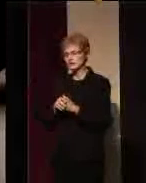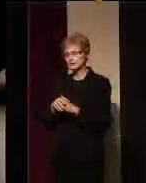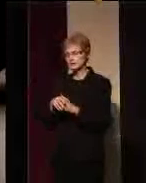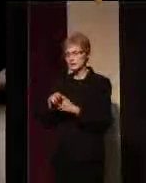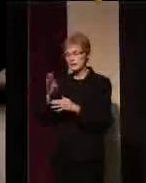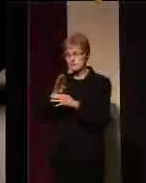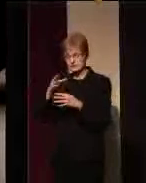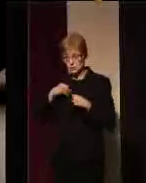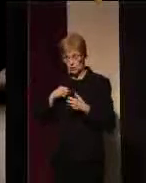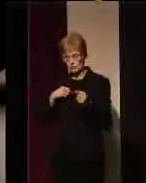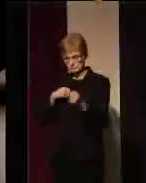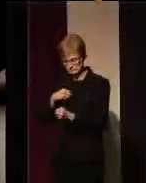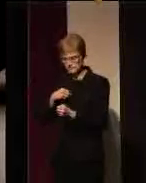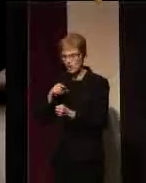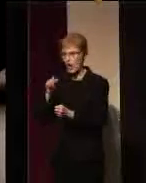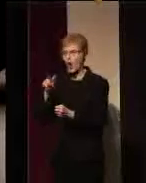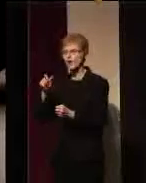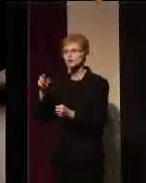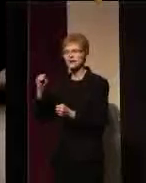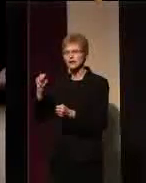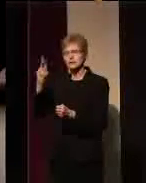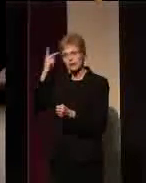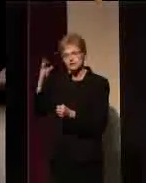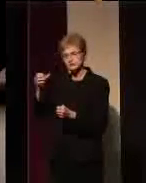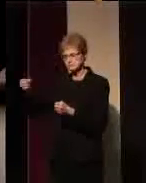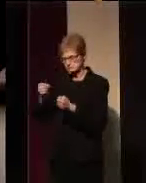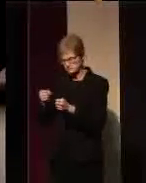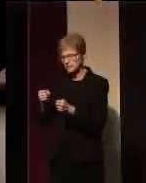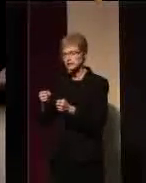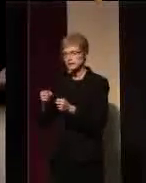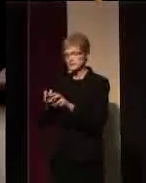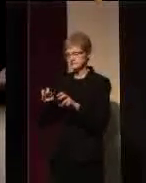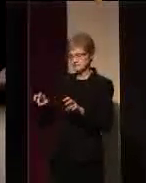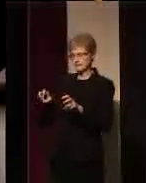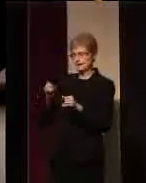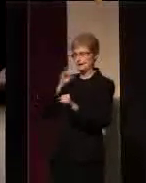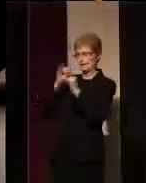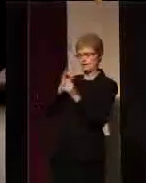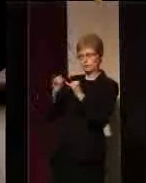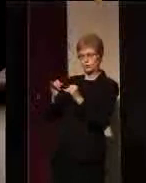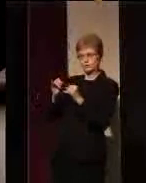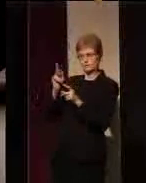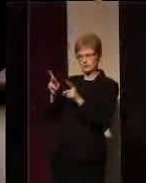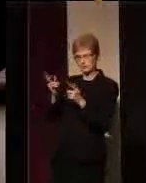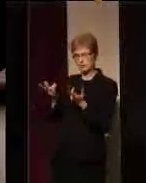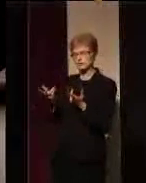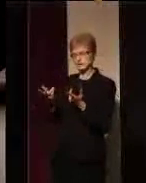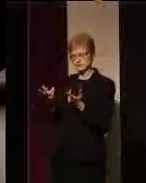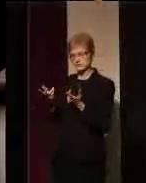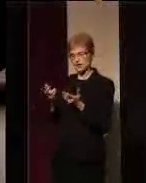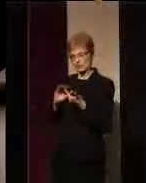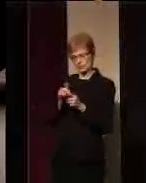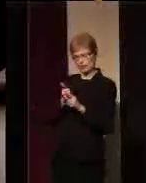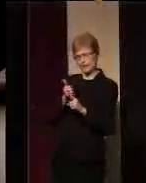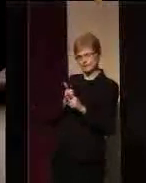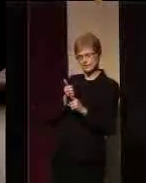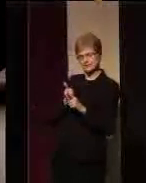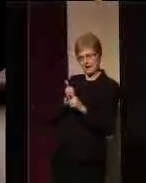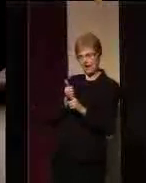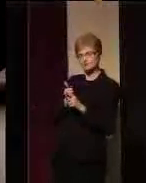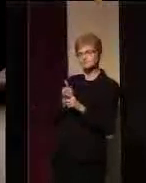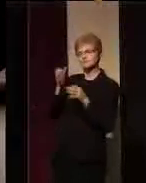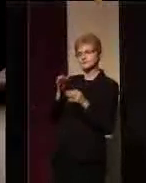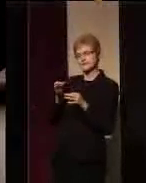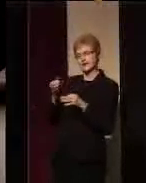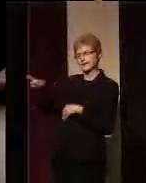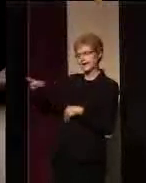brought in an alderman, and we brought in somebody else to interview the applicants. And it was the recommendation from the community that made the recommendation